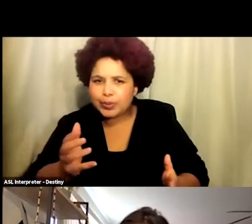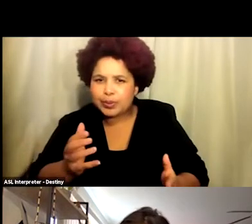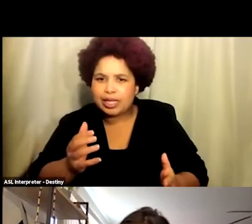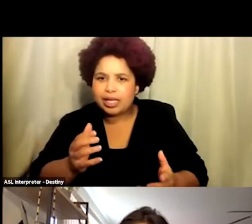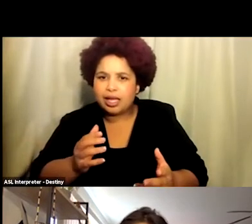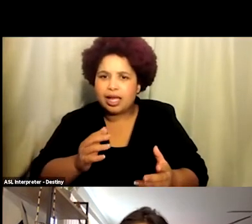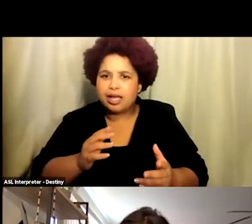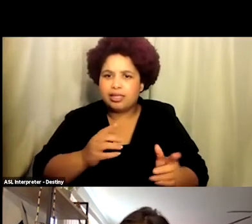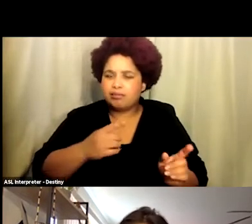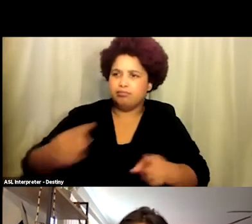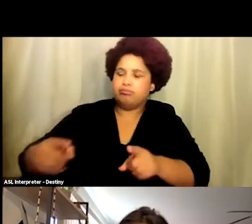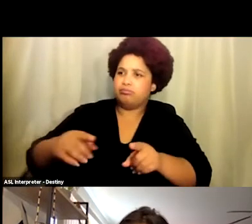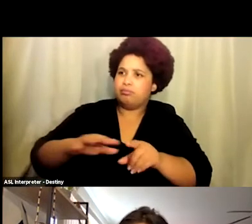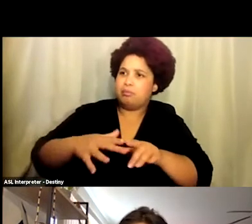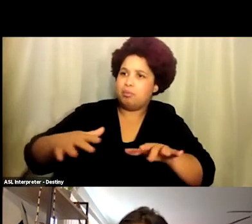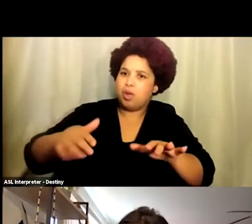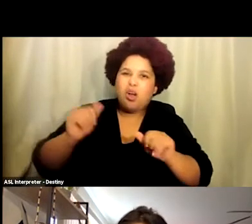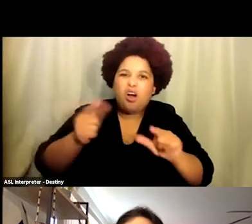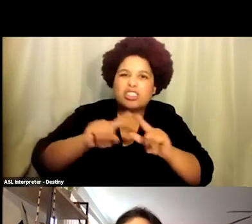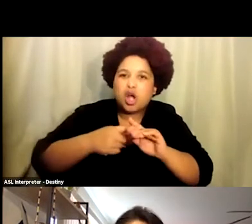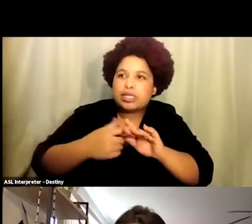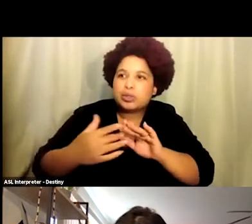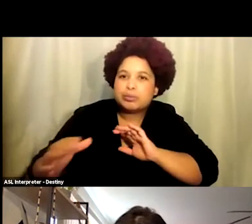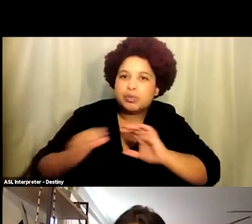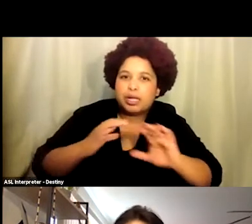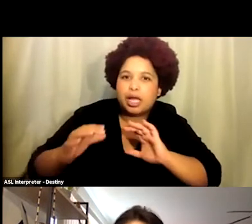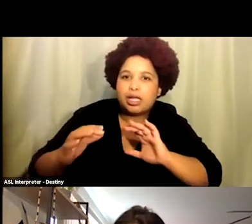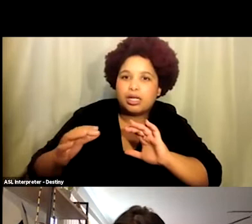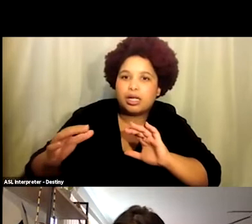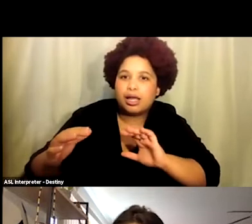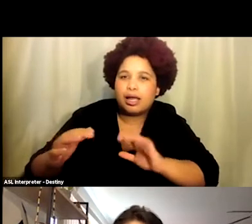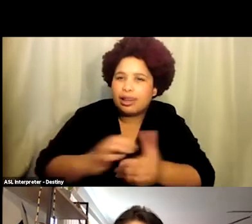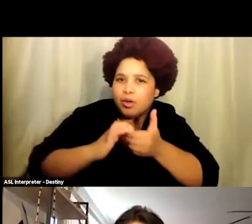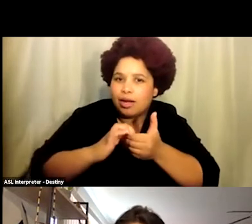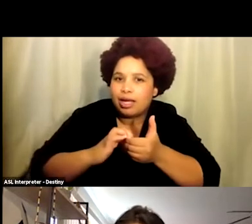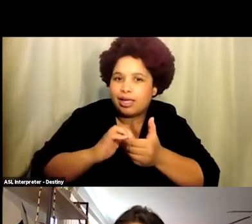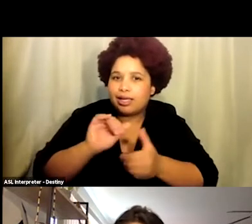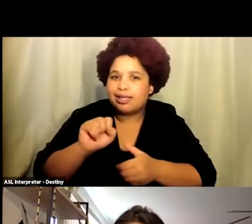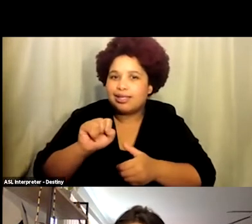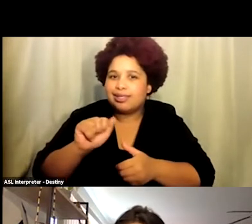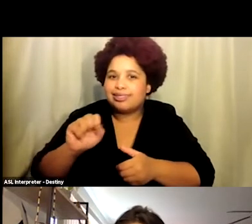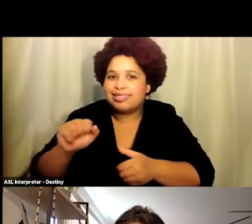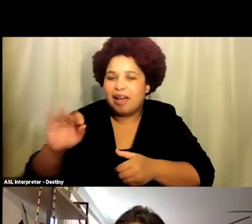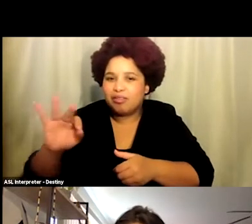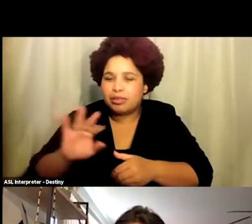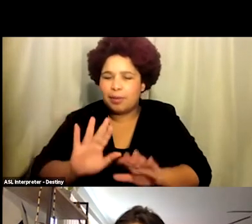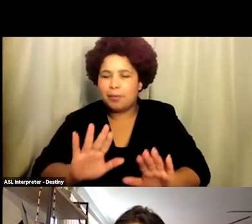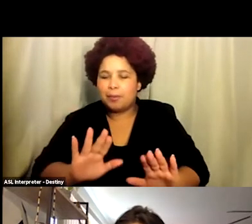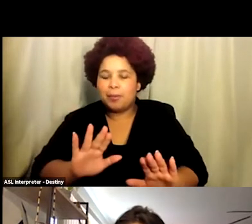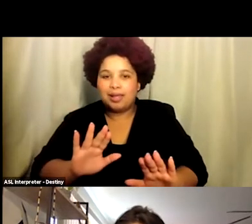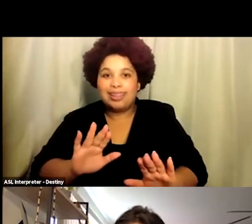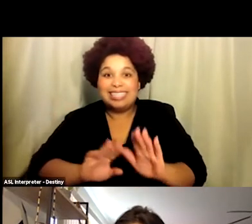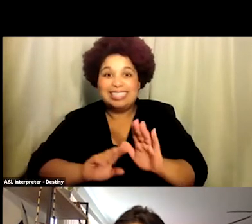ripple effect of all of us beginning to communicate and collaborate. And Assaf was like, hold on a second. Like, and, you know, then this kind of team was built, but